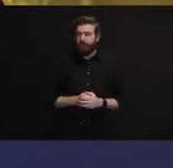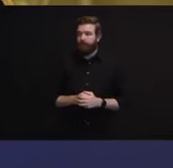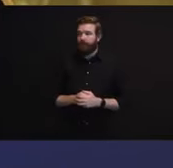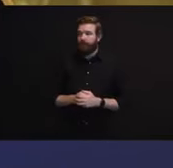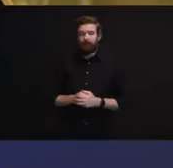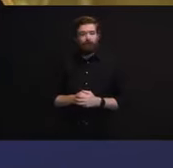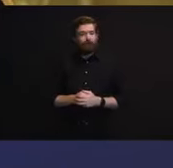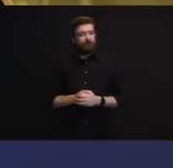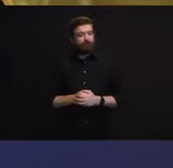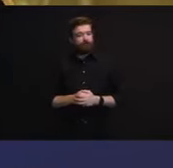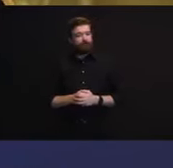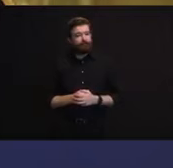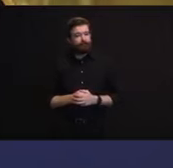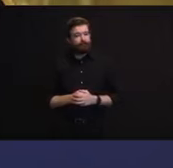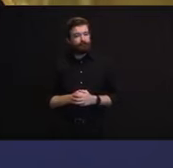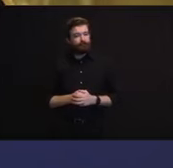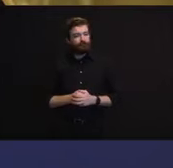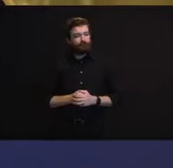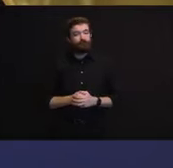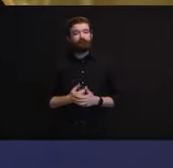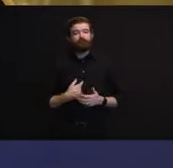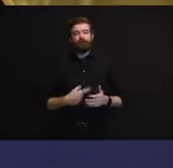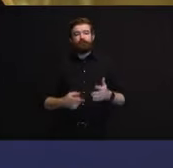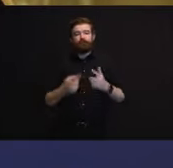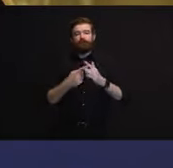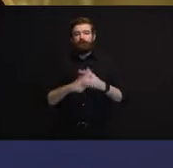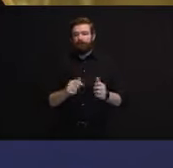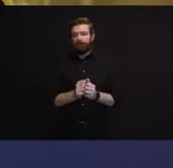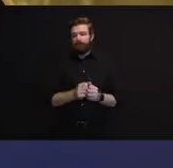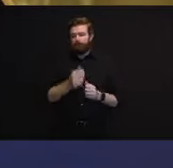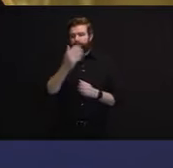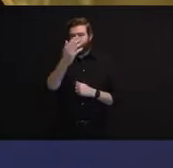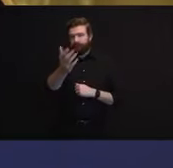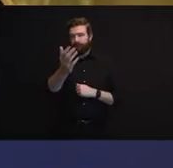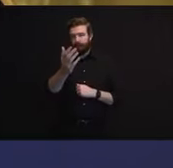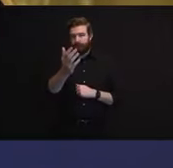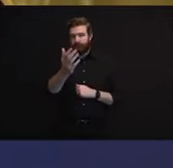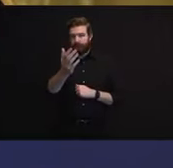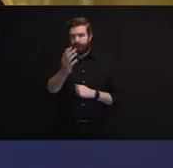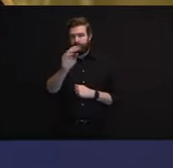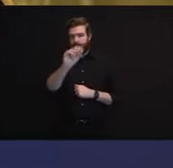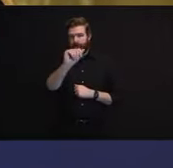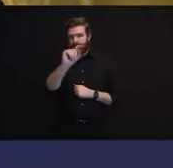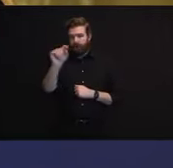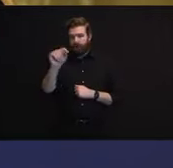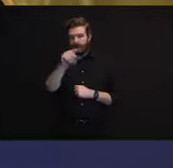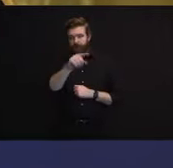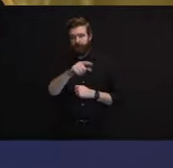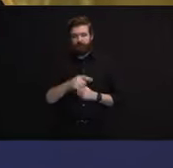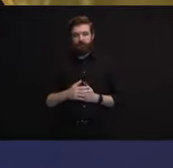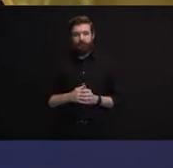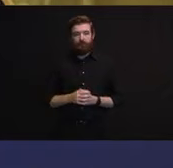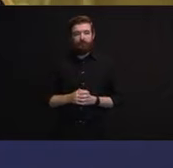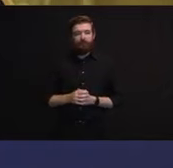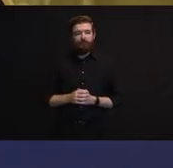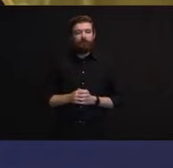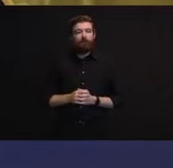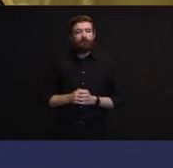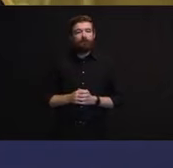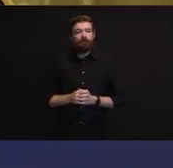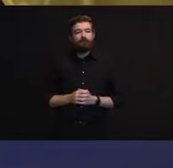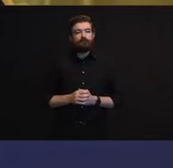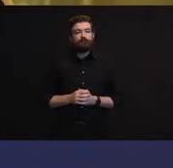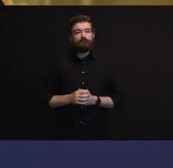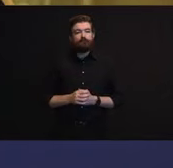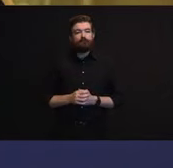can do. I think we'll start over with Matt. Brendan's got the microphone. a couple of things. One is I don't think we're going to get into the Jersey City situation other